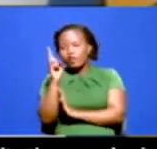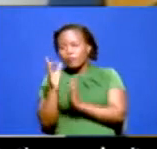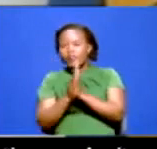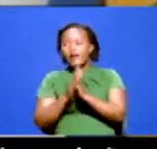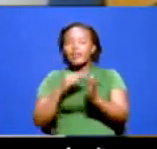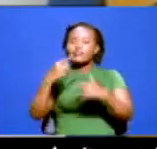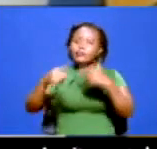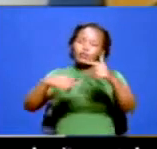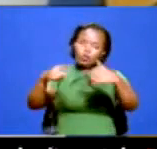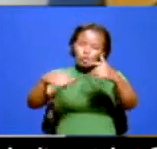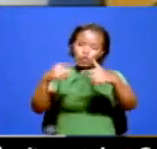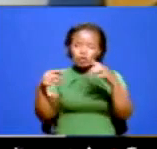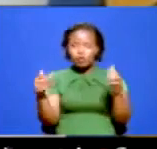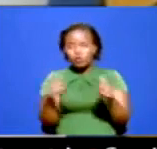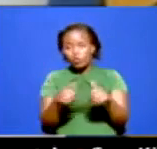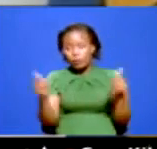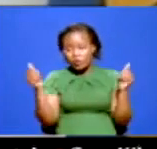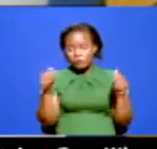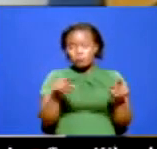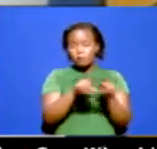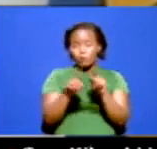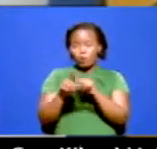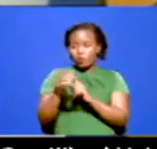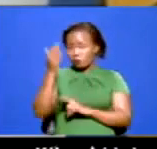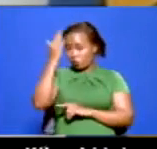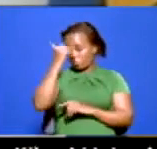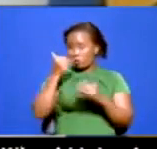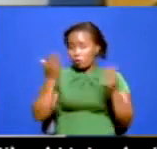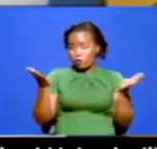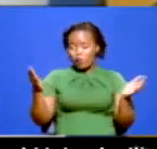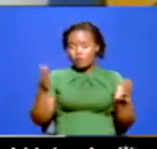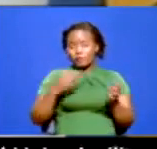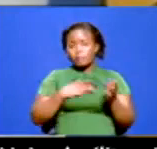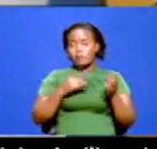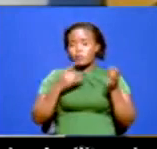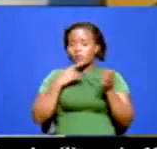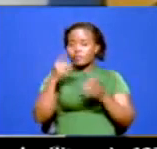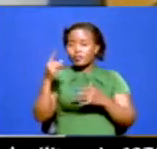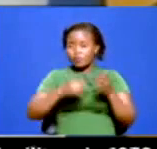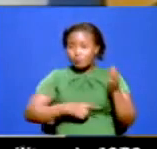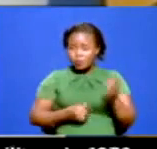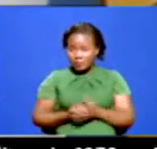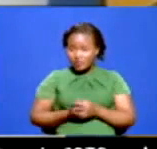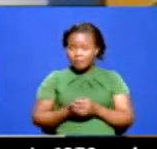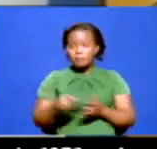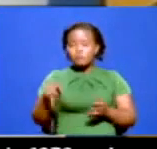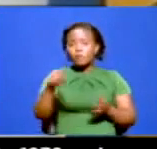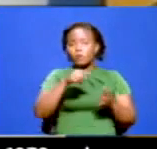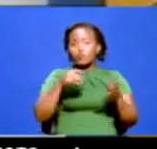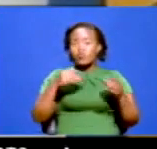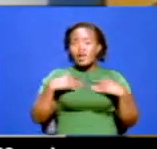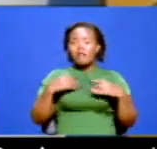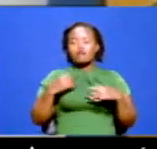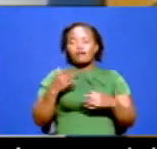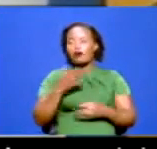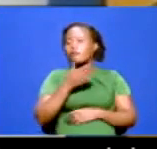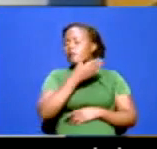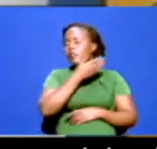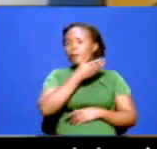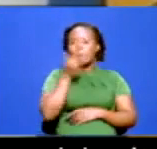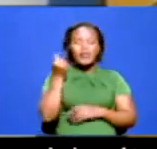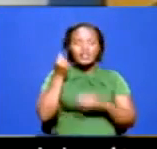do. And that is why I was saying that we have some of the finest soldiers in